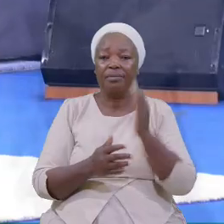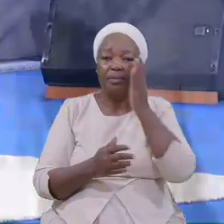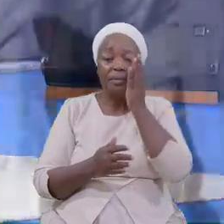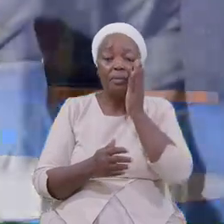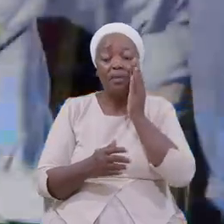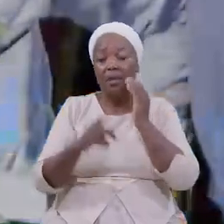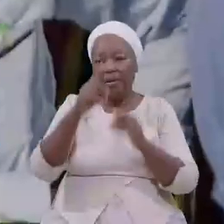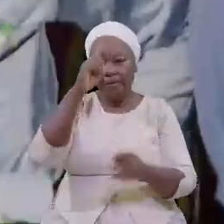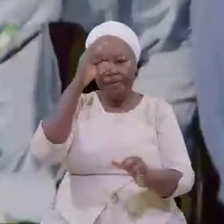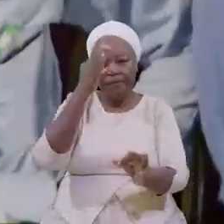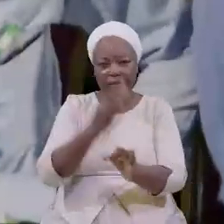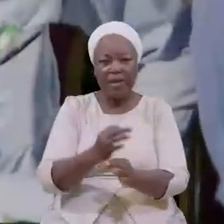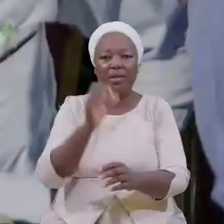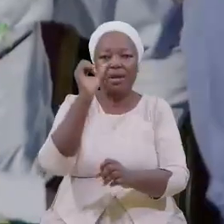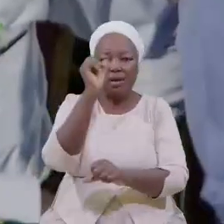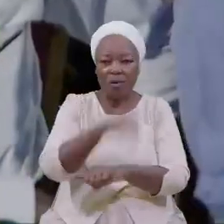Faith conquers.